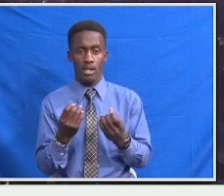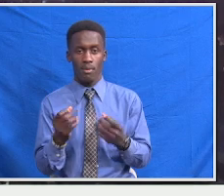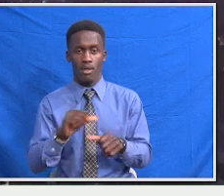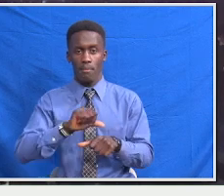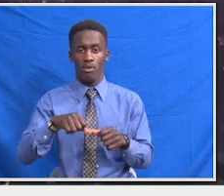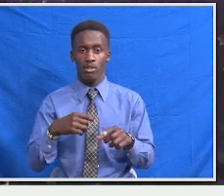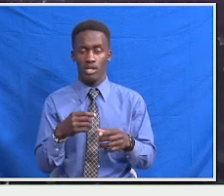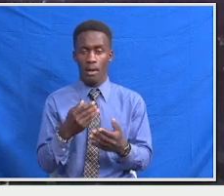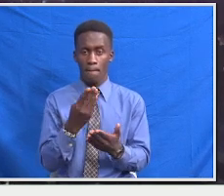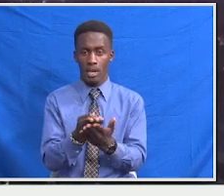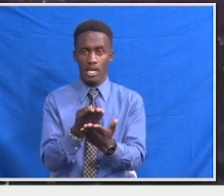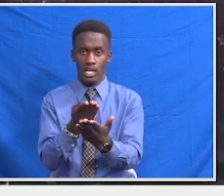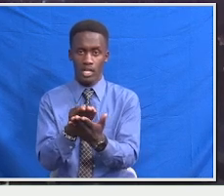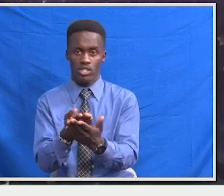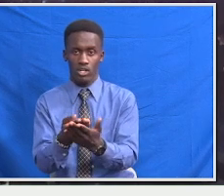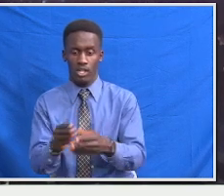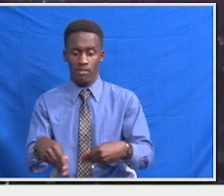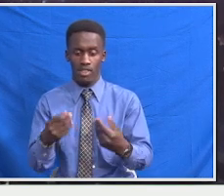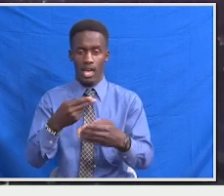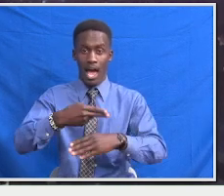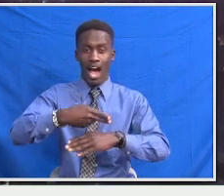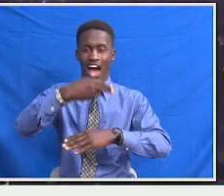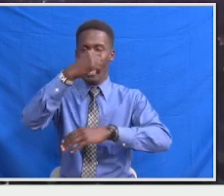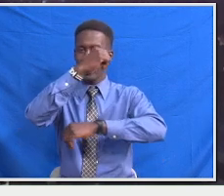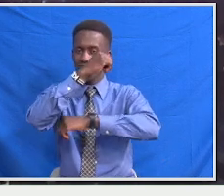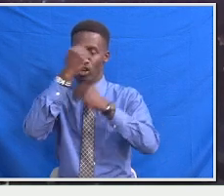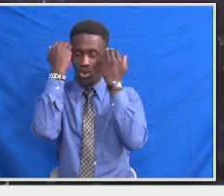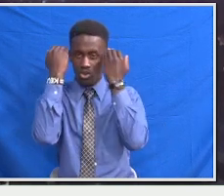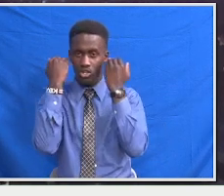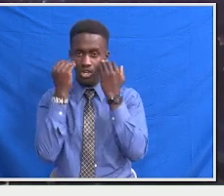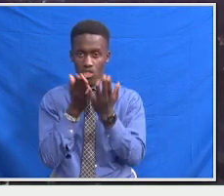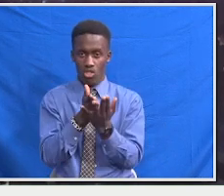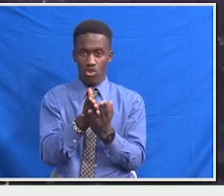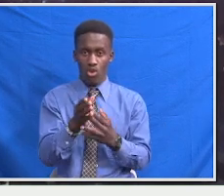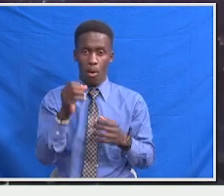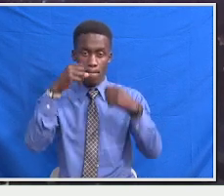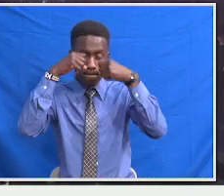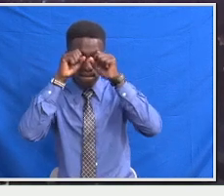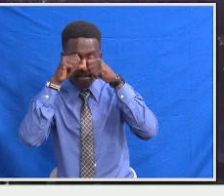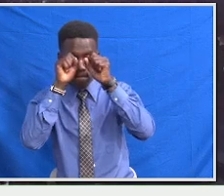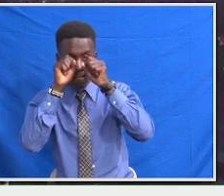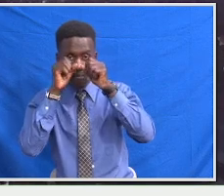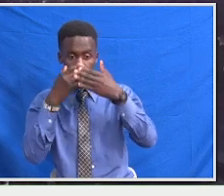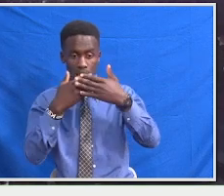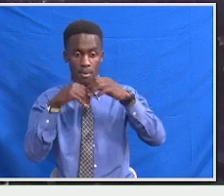in an application filed at the High Court through his lead counsel, Paul Muite. And the Deputy President